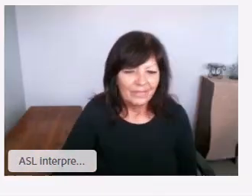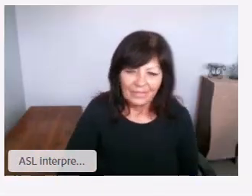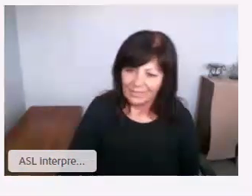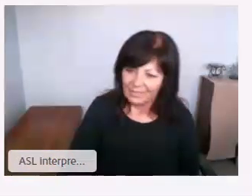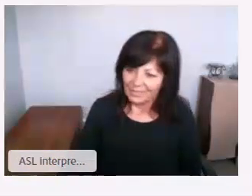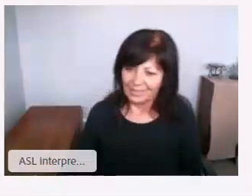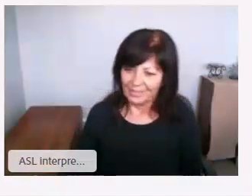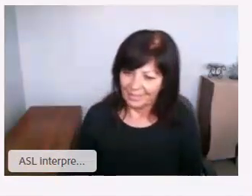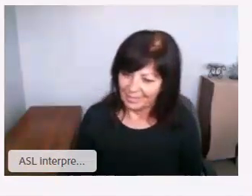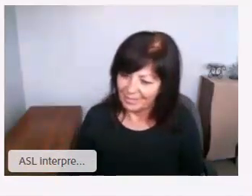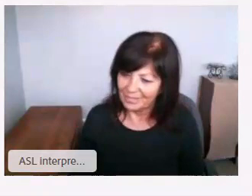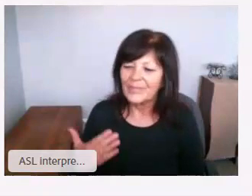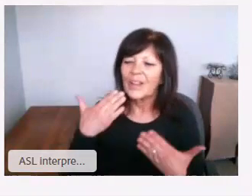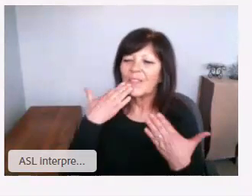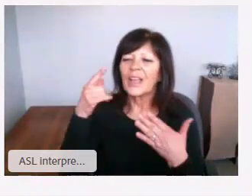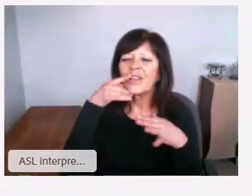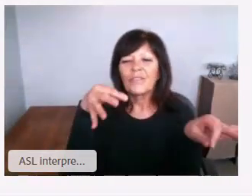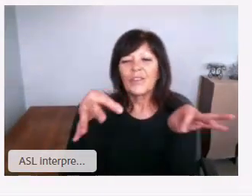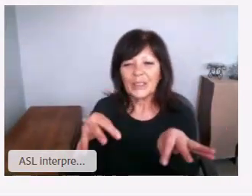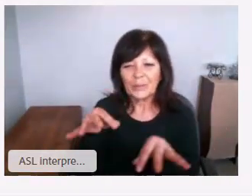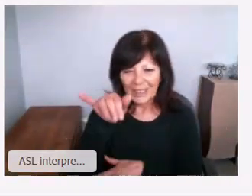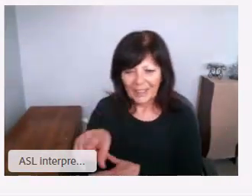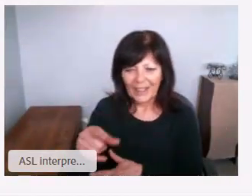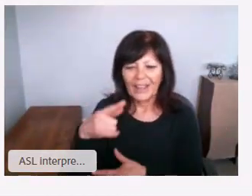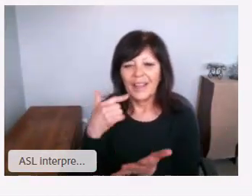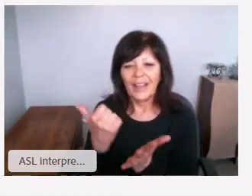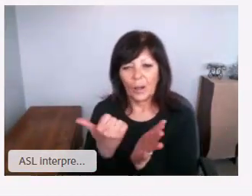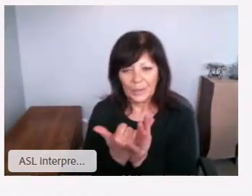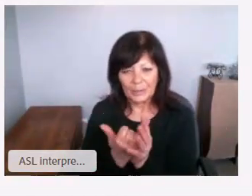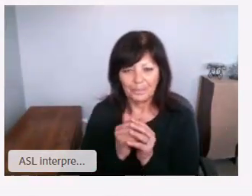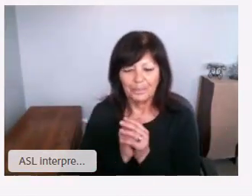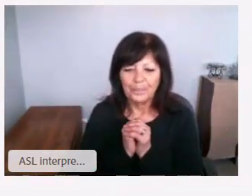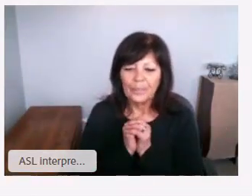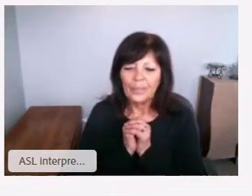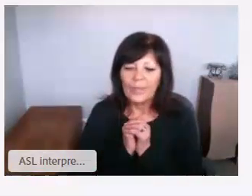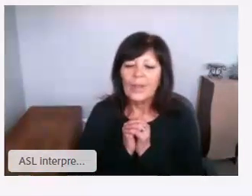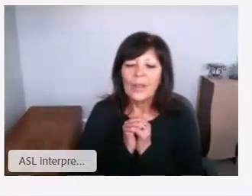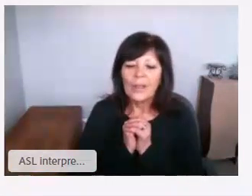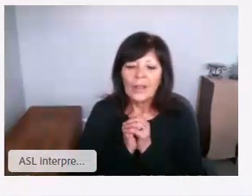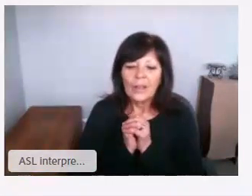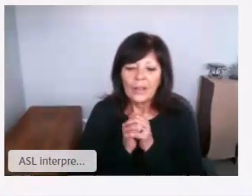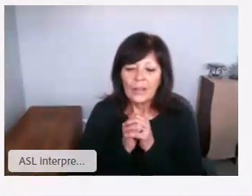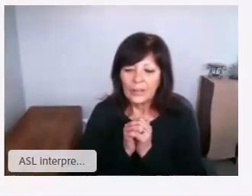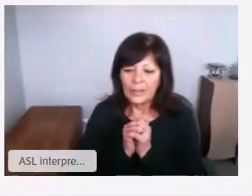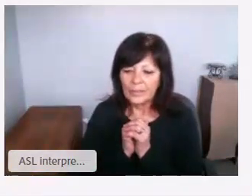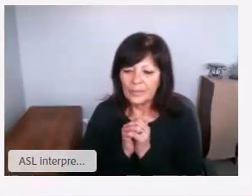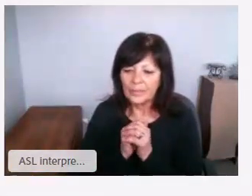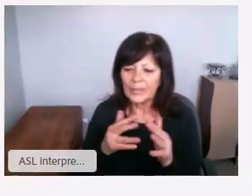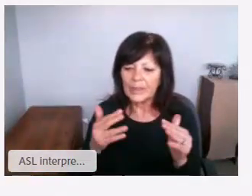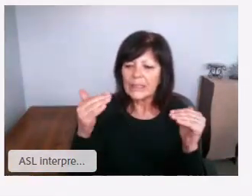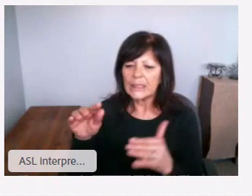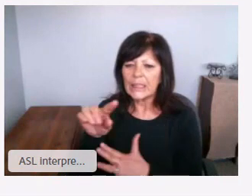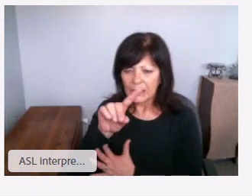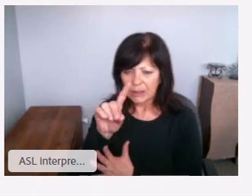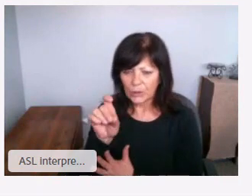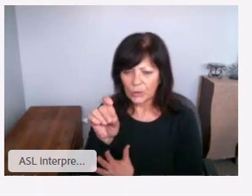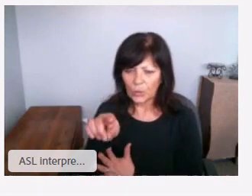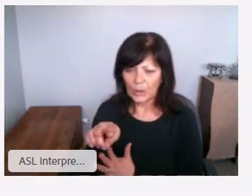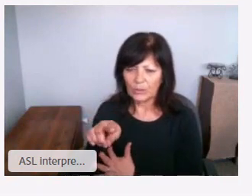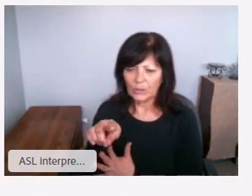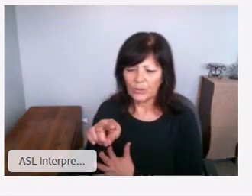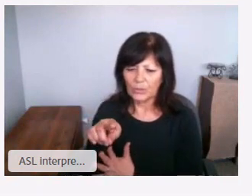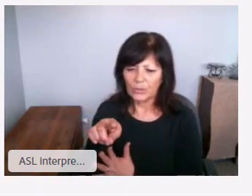Thank you for explaining that, Jamie. That's helpful. So the next question that we